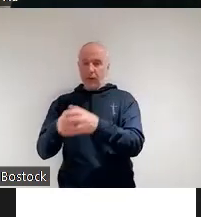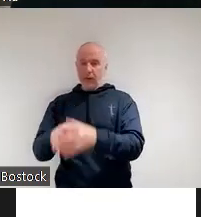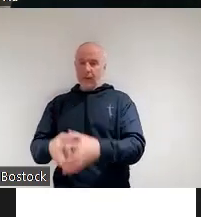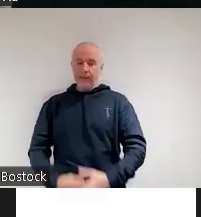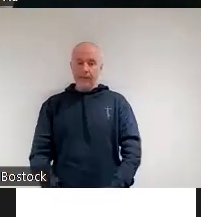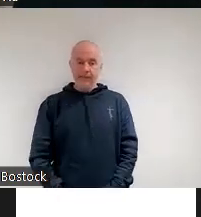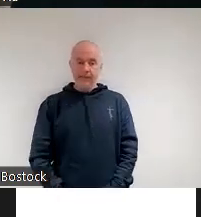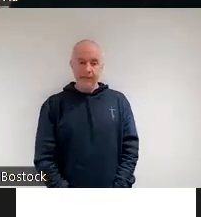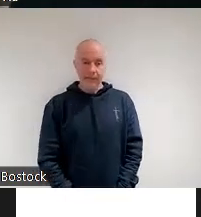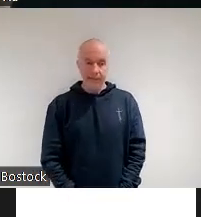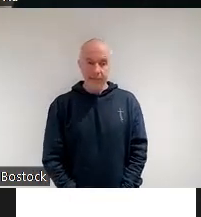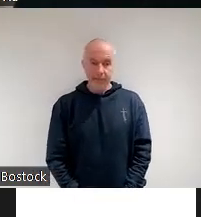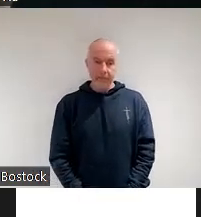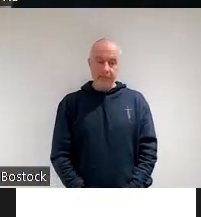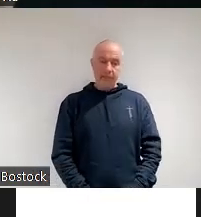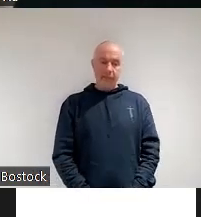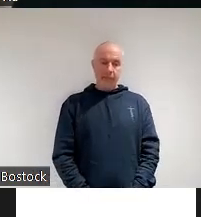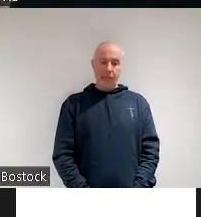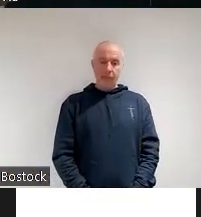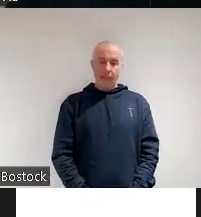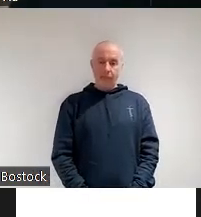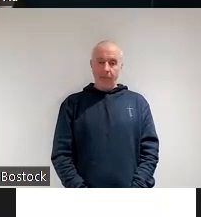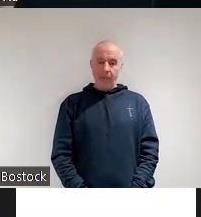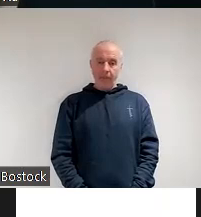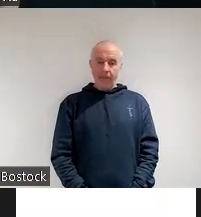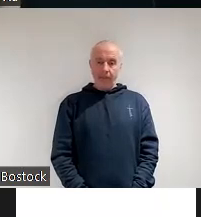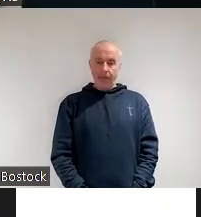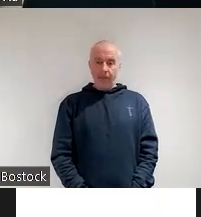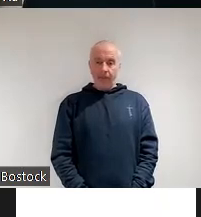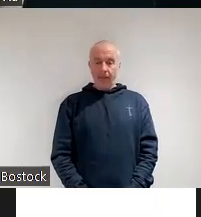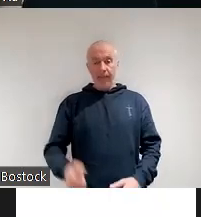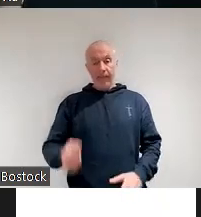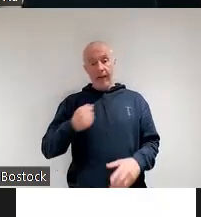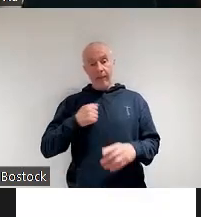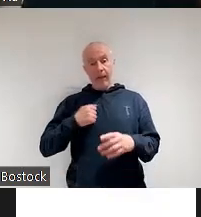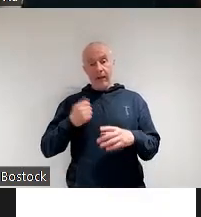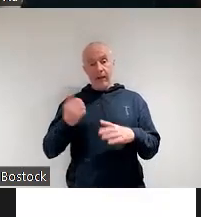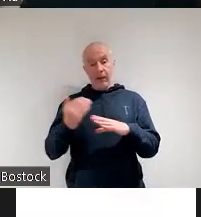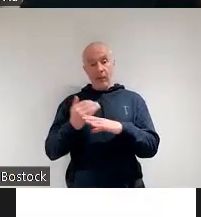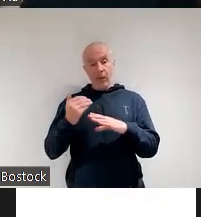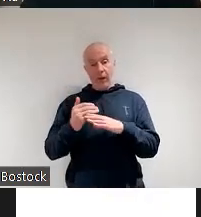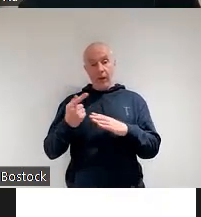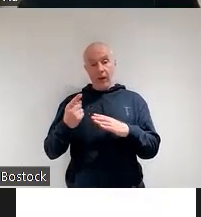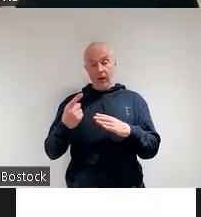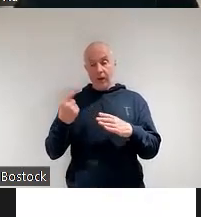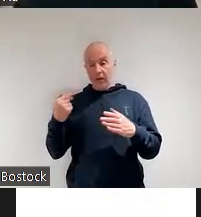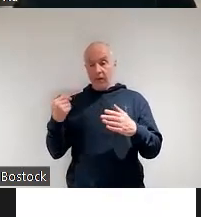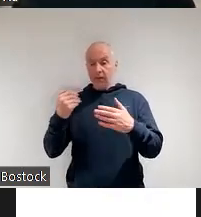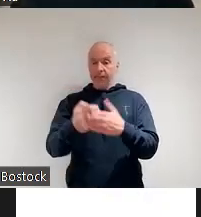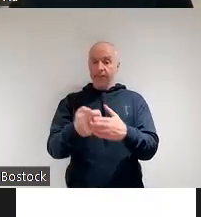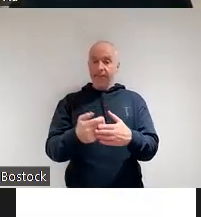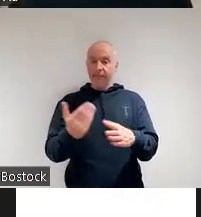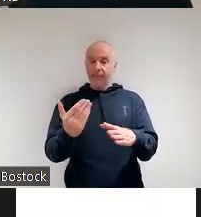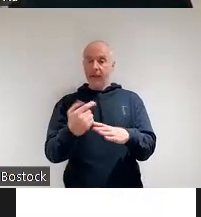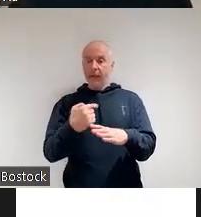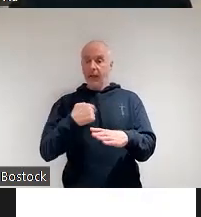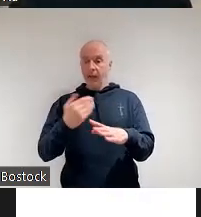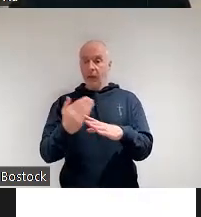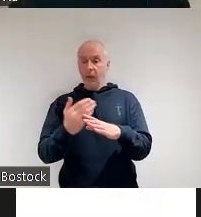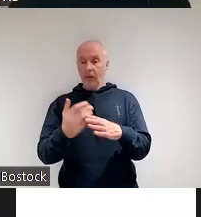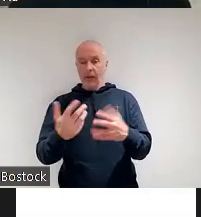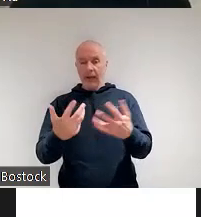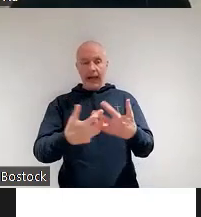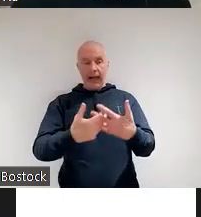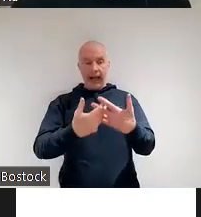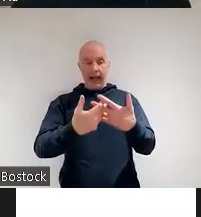So obviously, my background is more on working with the engineers. So everything is about engineering,